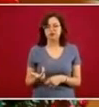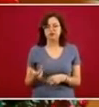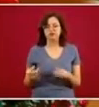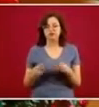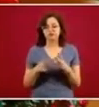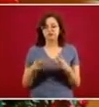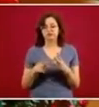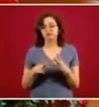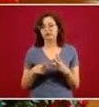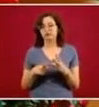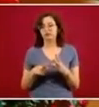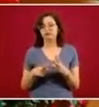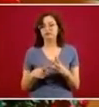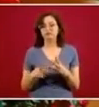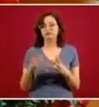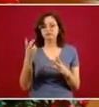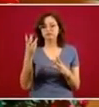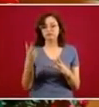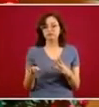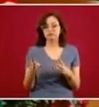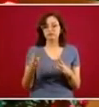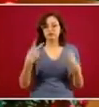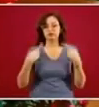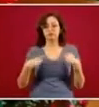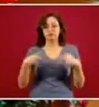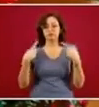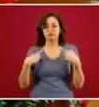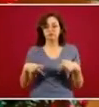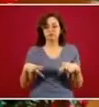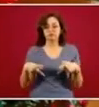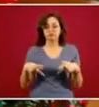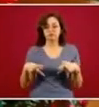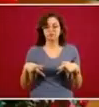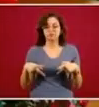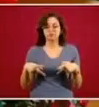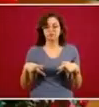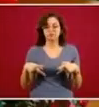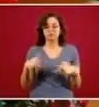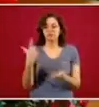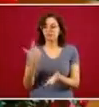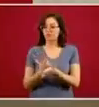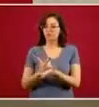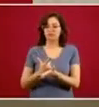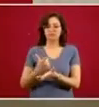patients around him and the medical personnel as a complaint for not receiving